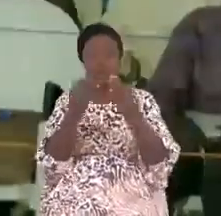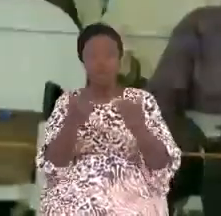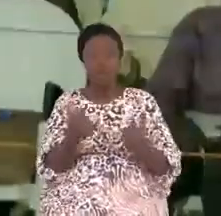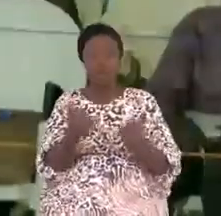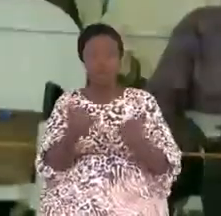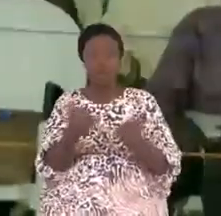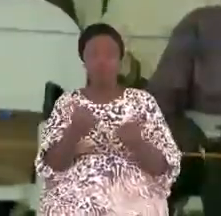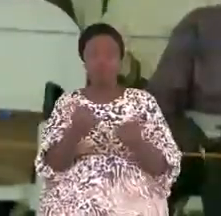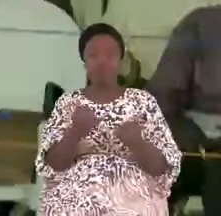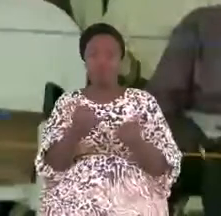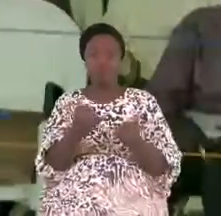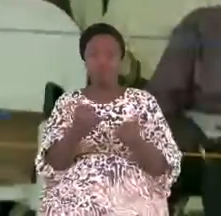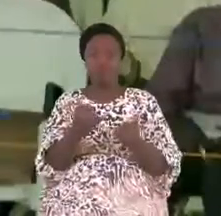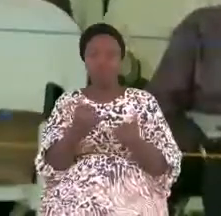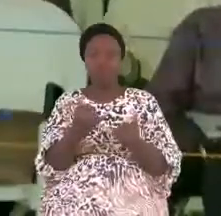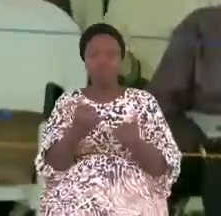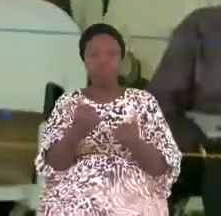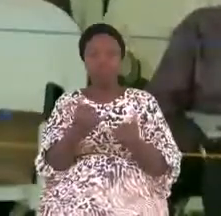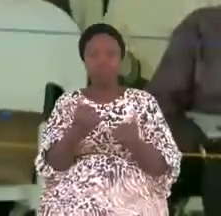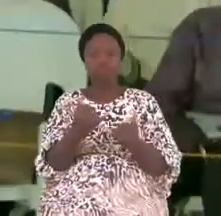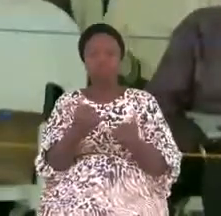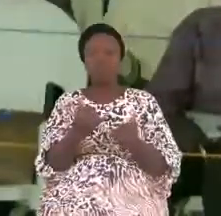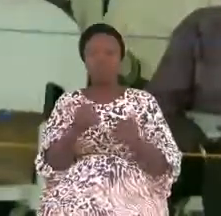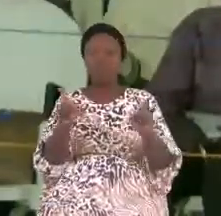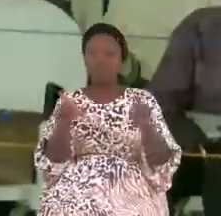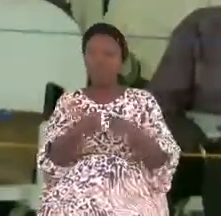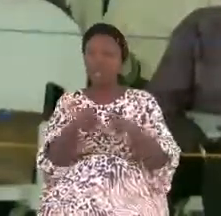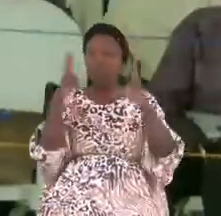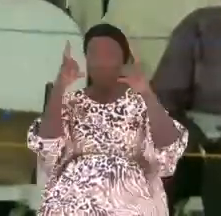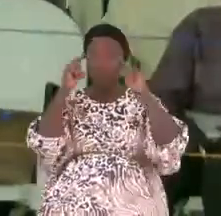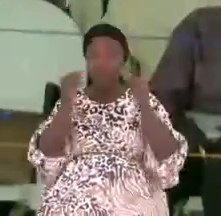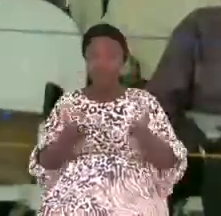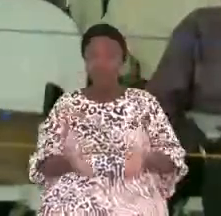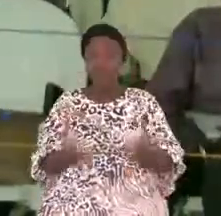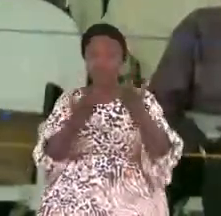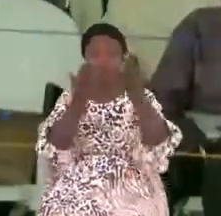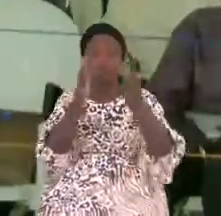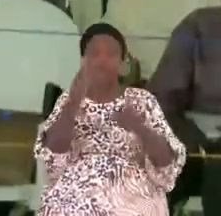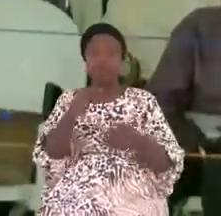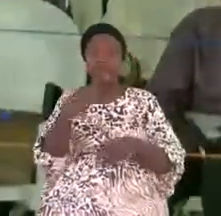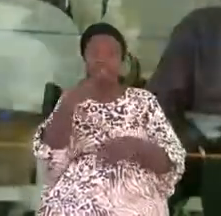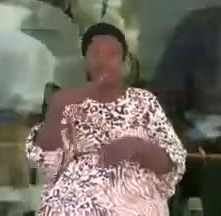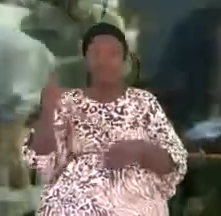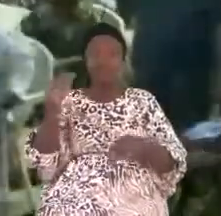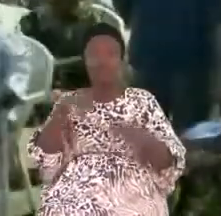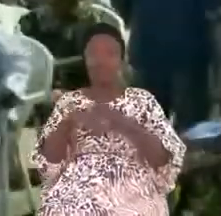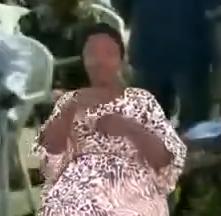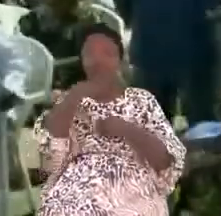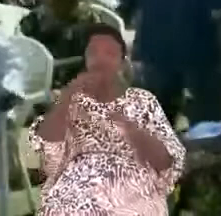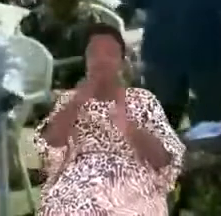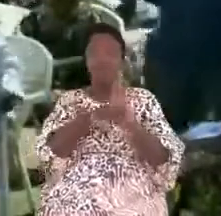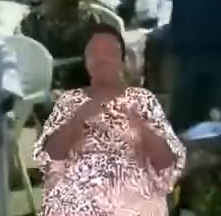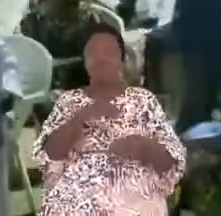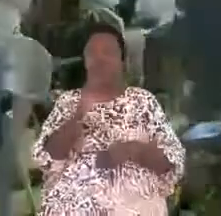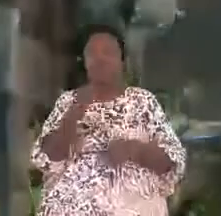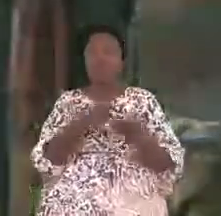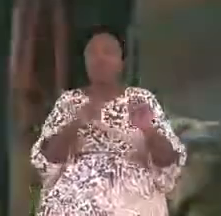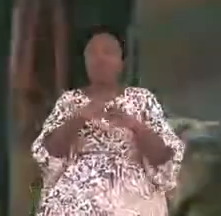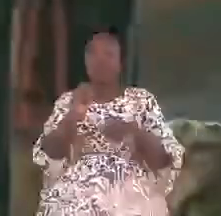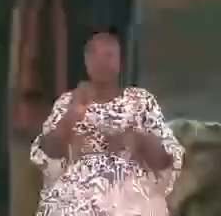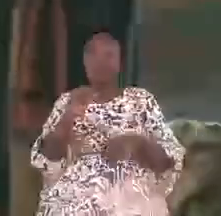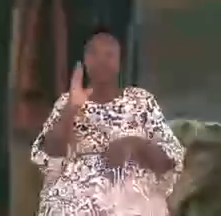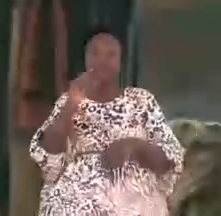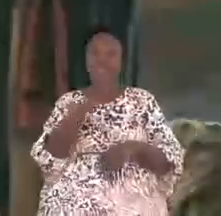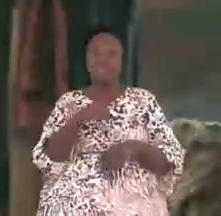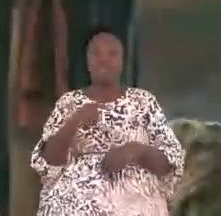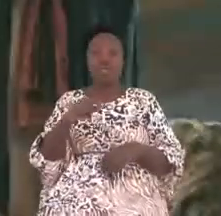eyes closed as moses lifted up the serpent in the wilderness even so shall the son of man the